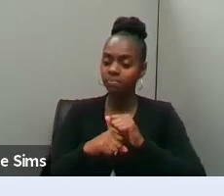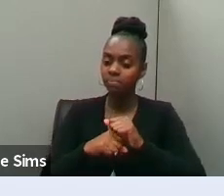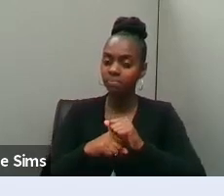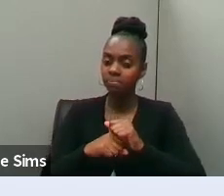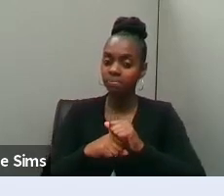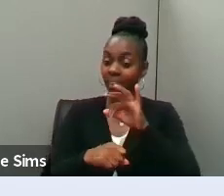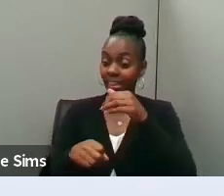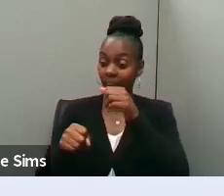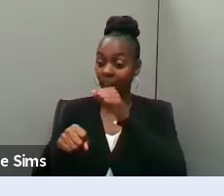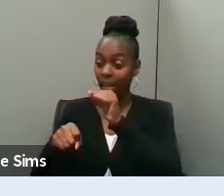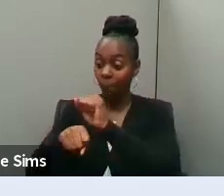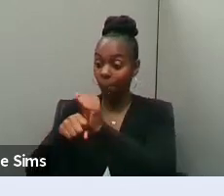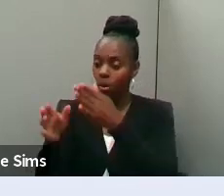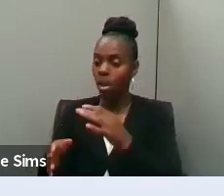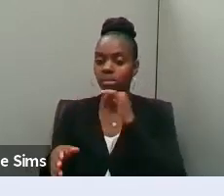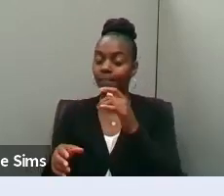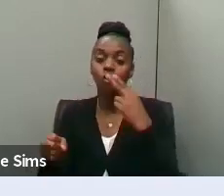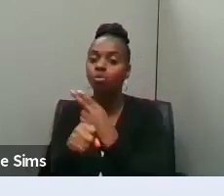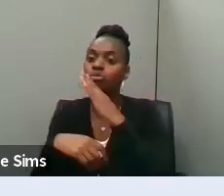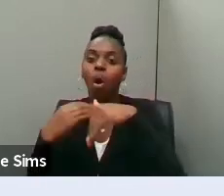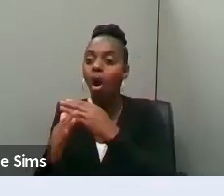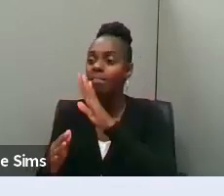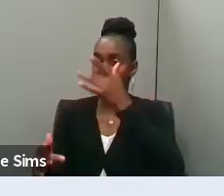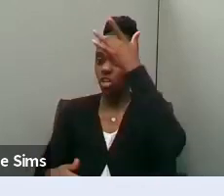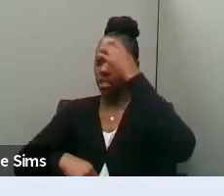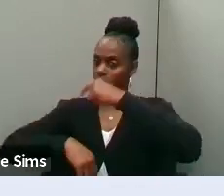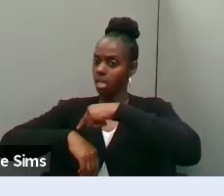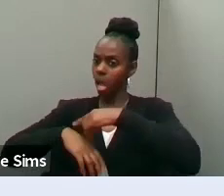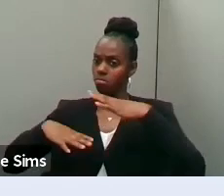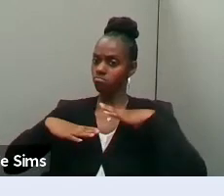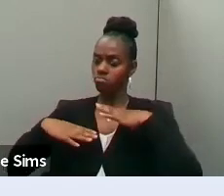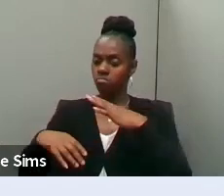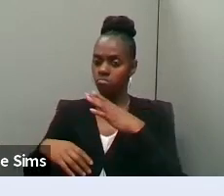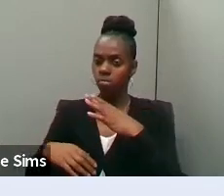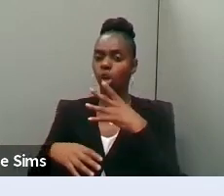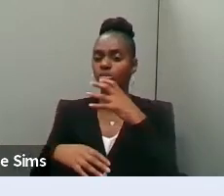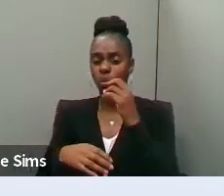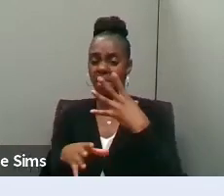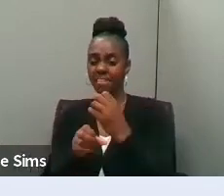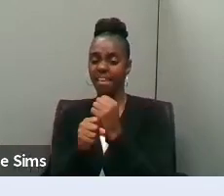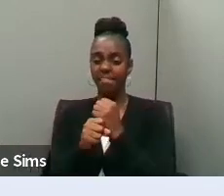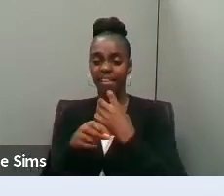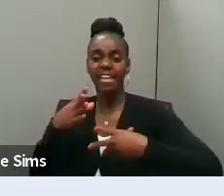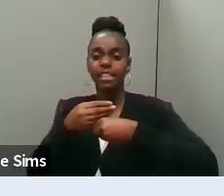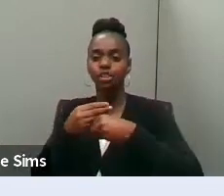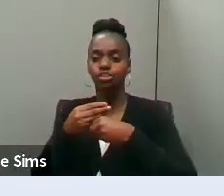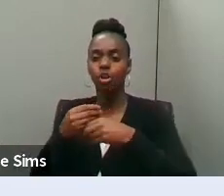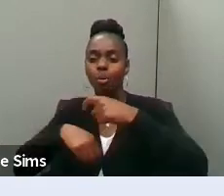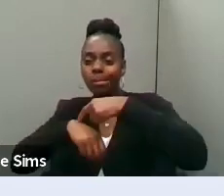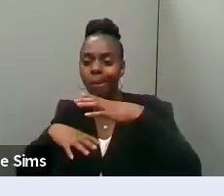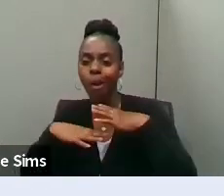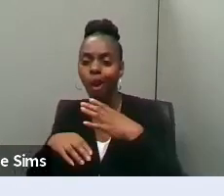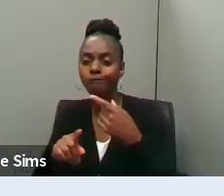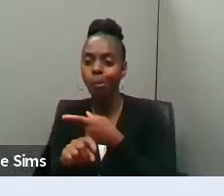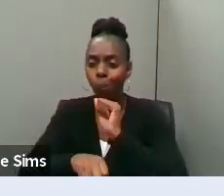doesn't necessarily have to exhaust all of their sick time in order to get extra time off, depending on the situation.